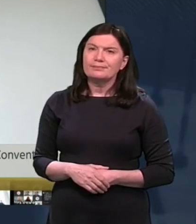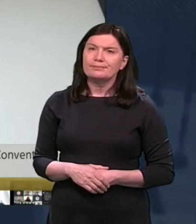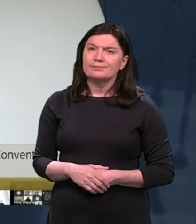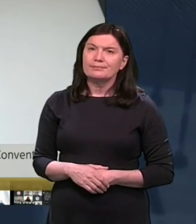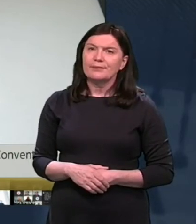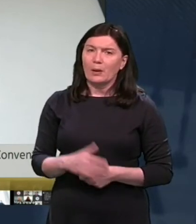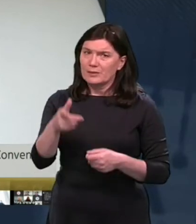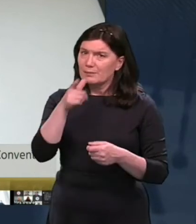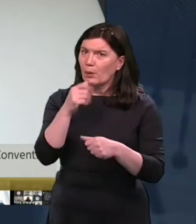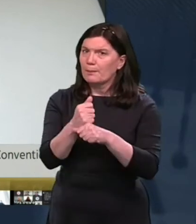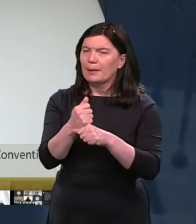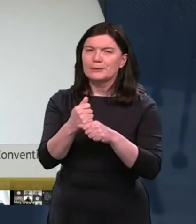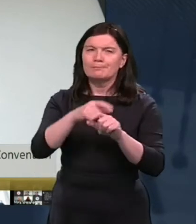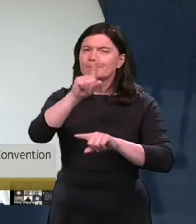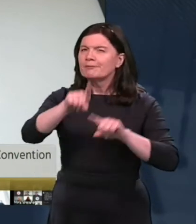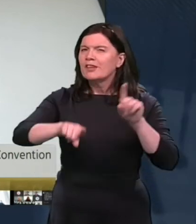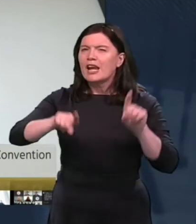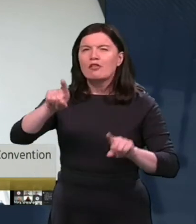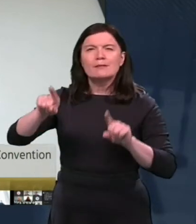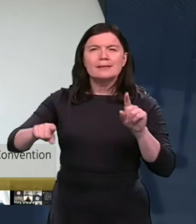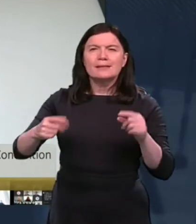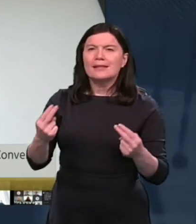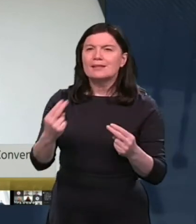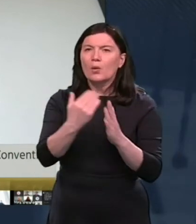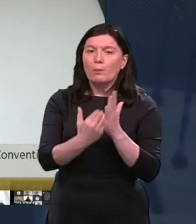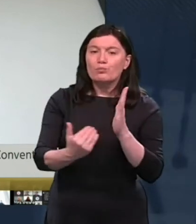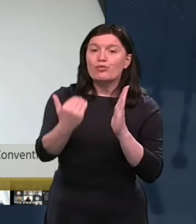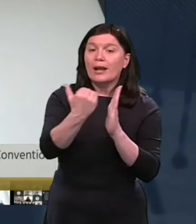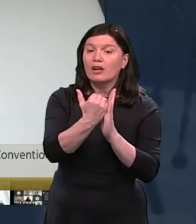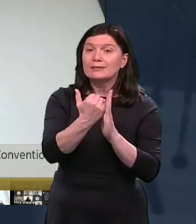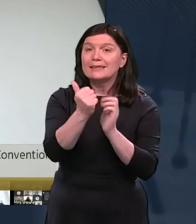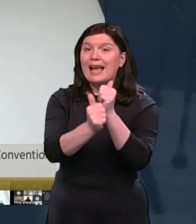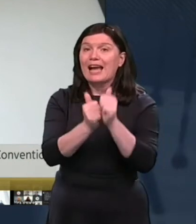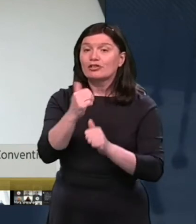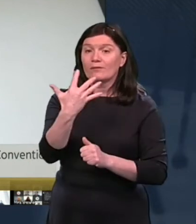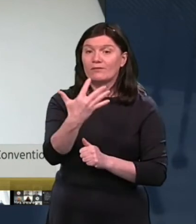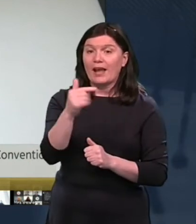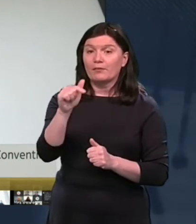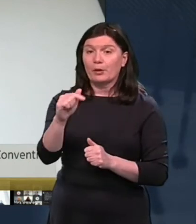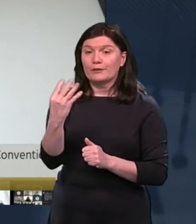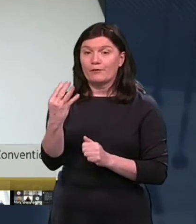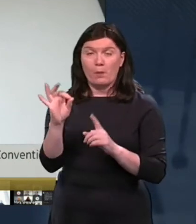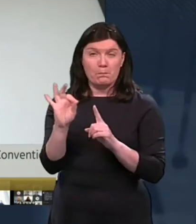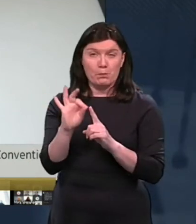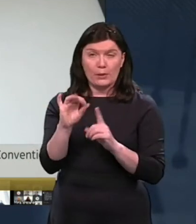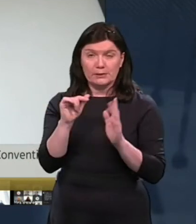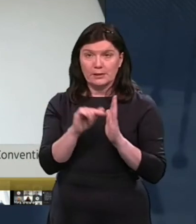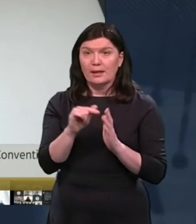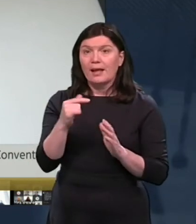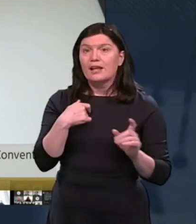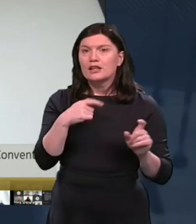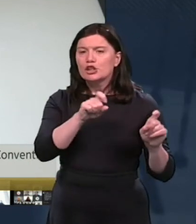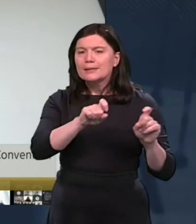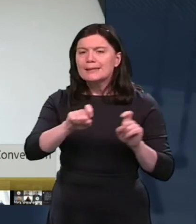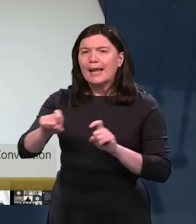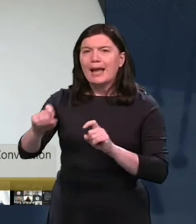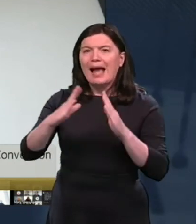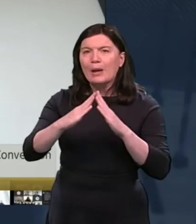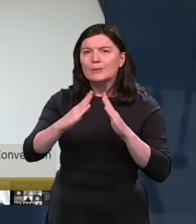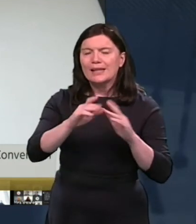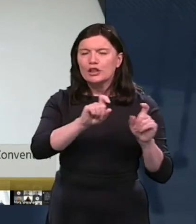of the various different needs. And I think in Priority Action 5.4, in your mental health sustainability officers, that's something we really